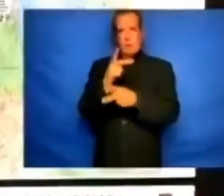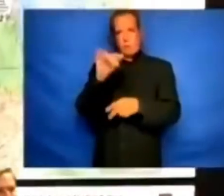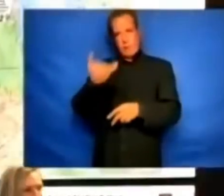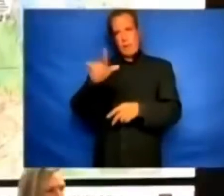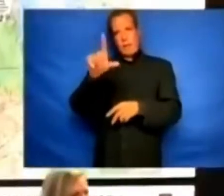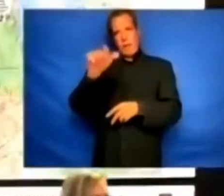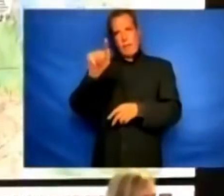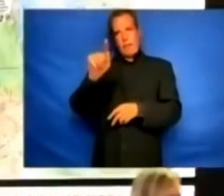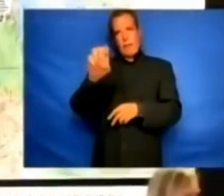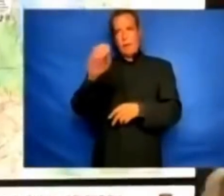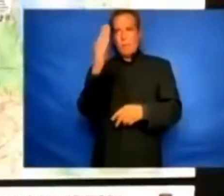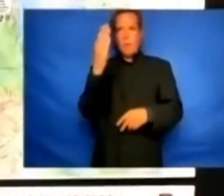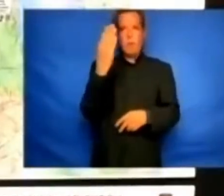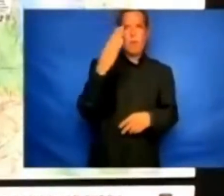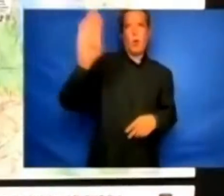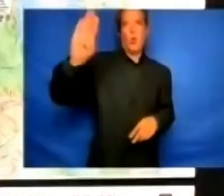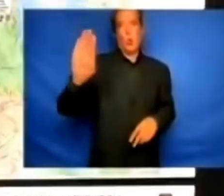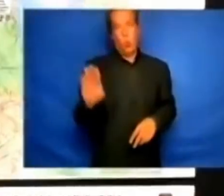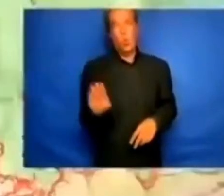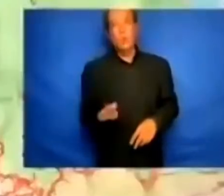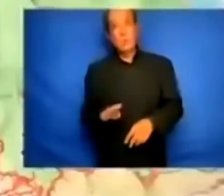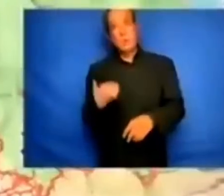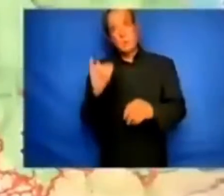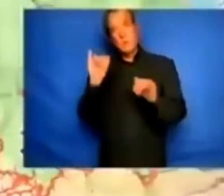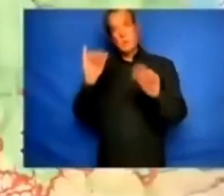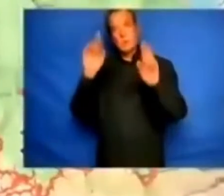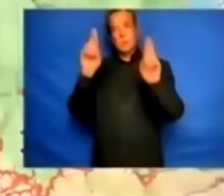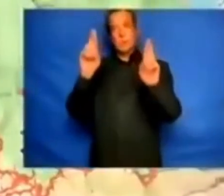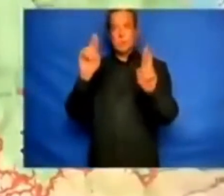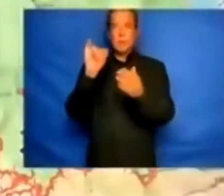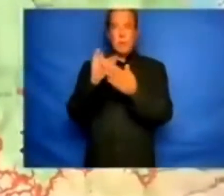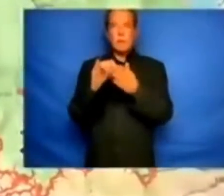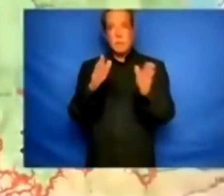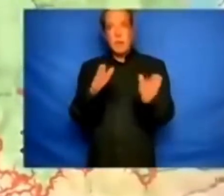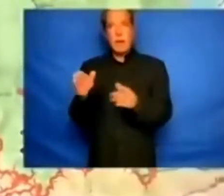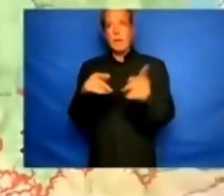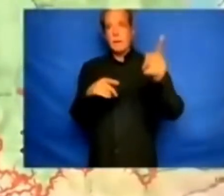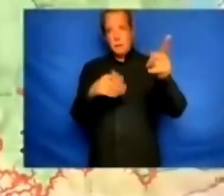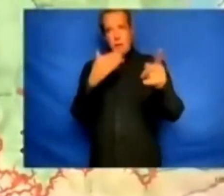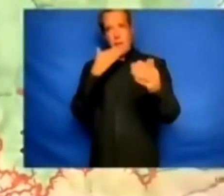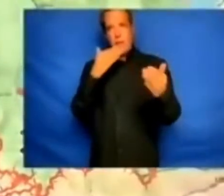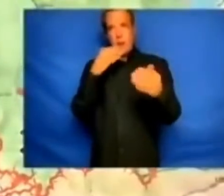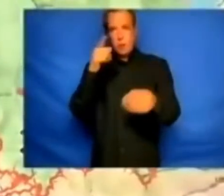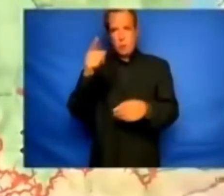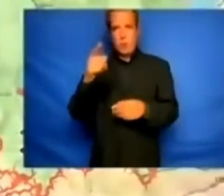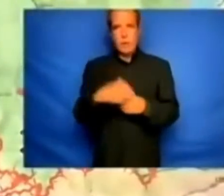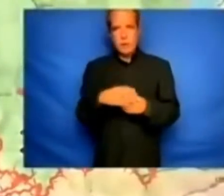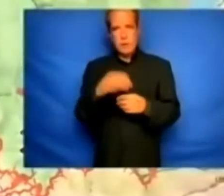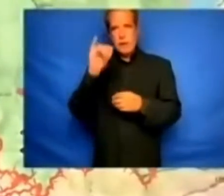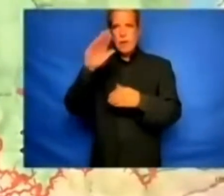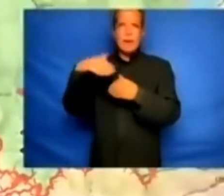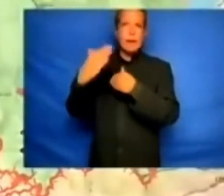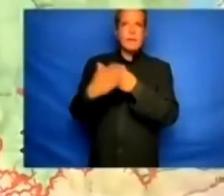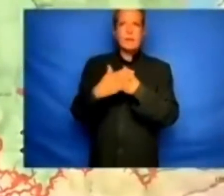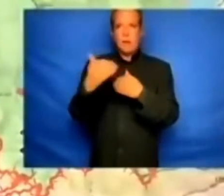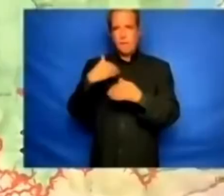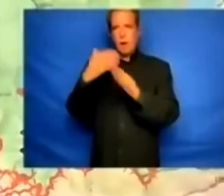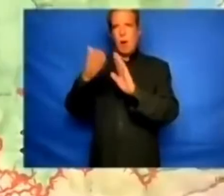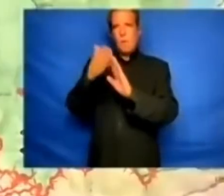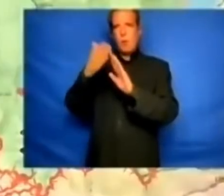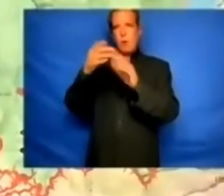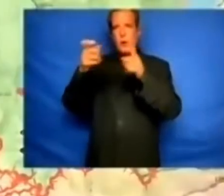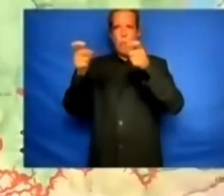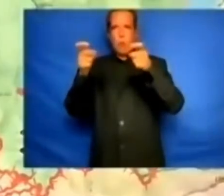you. Thank you very much, Gwen. And next up to answer some operational questions, once again,